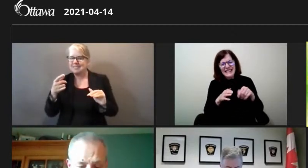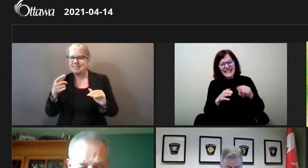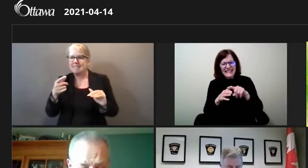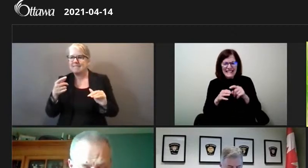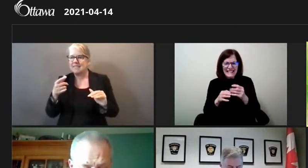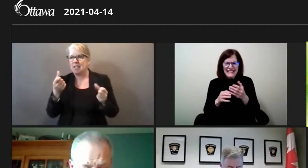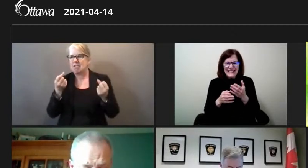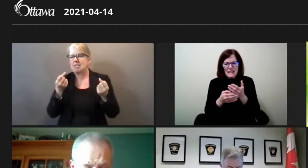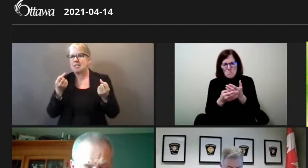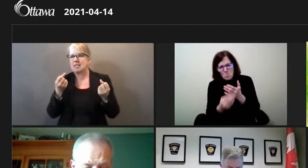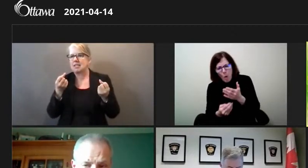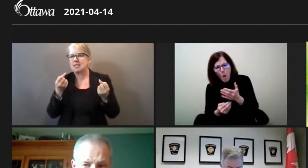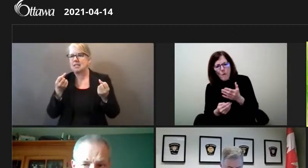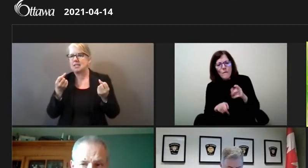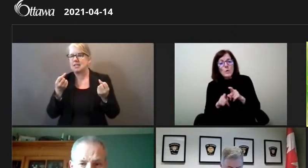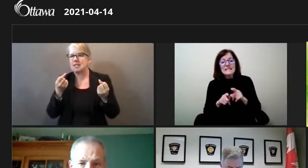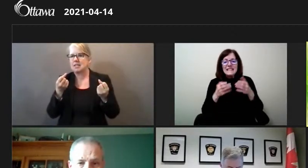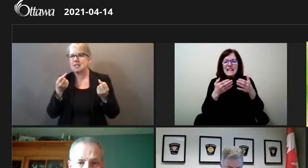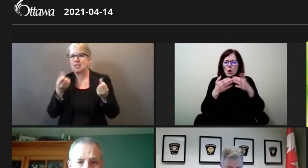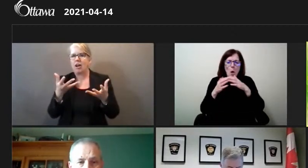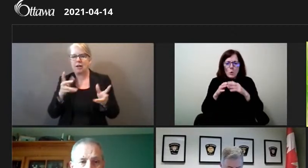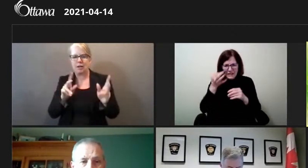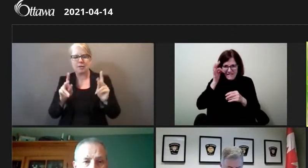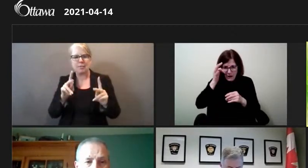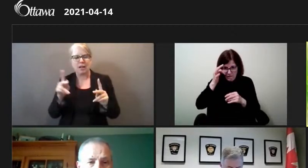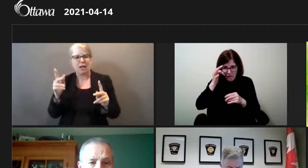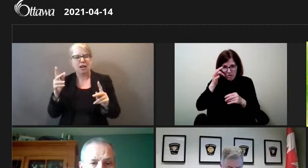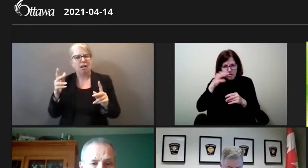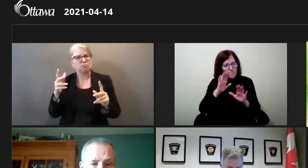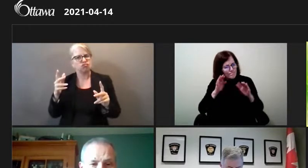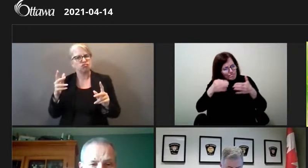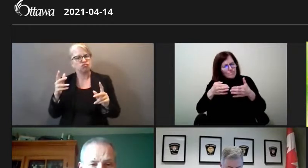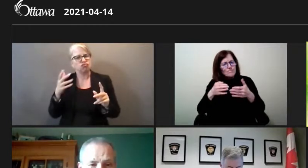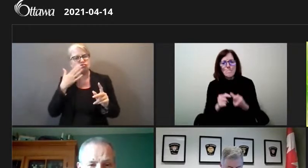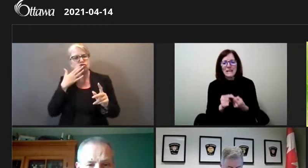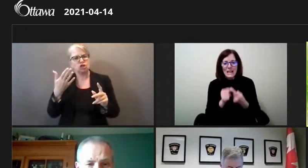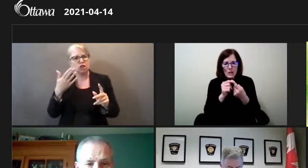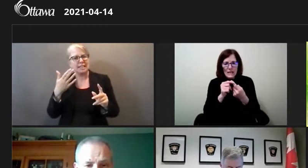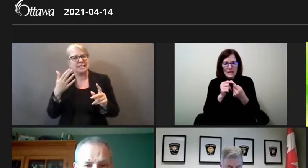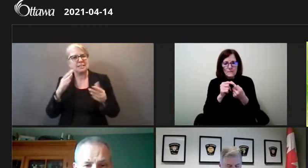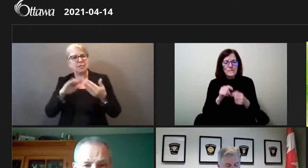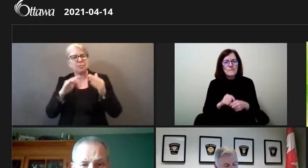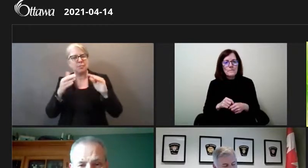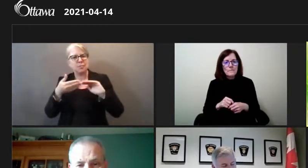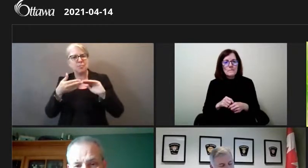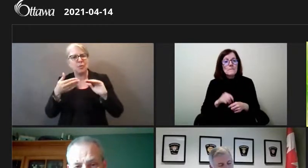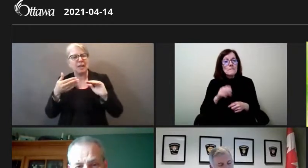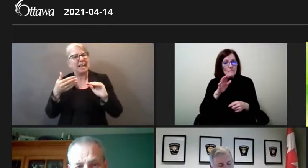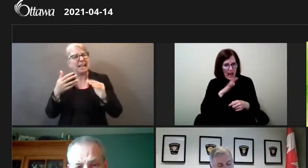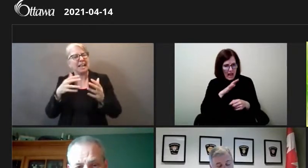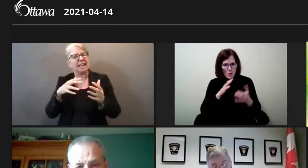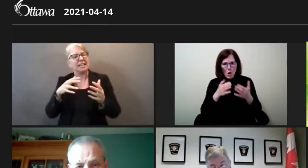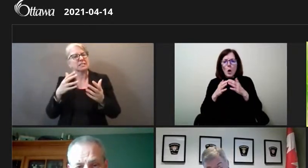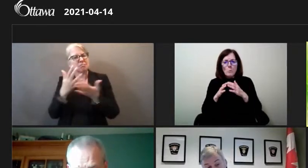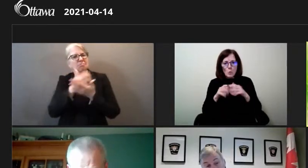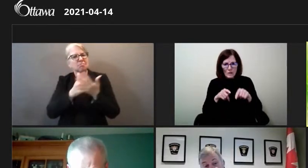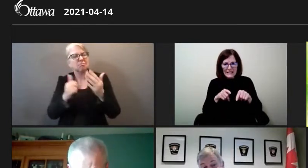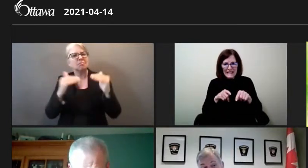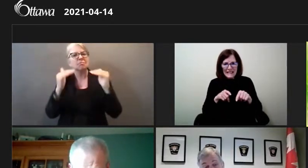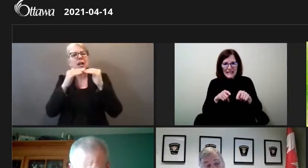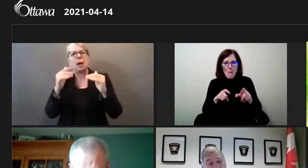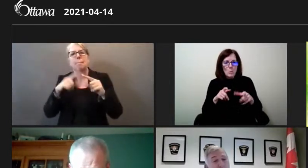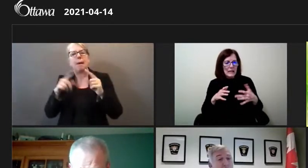lot of people, they're well-to-do communities, but there's generations in there that you know, are maybe don't speak the